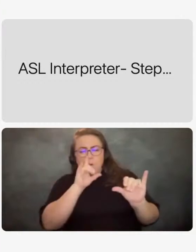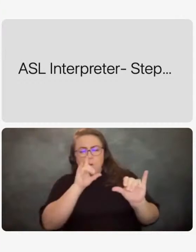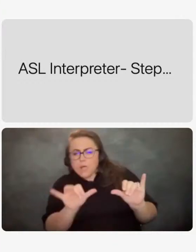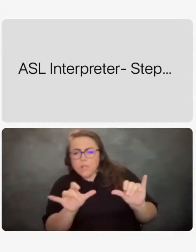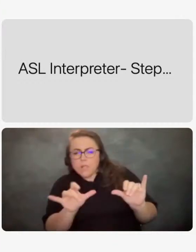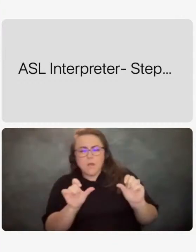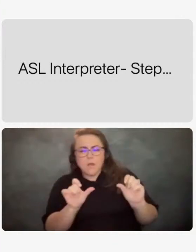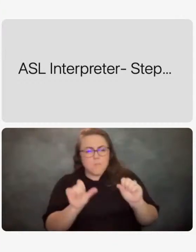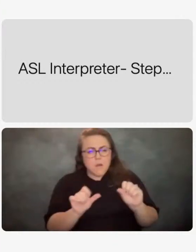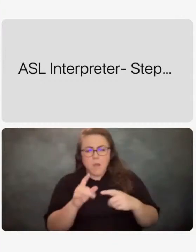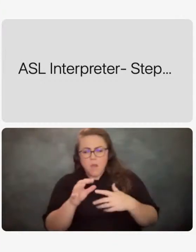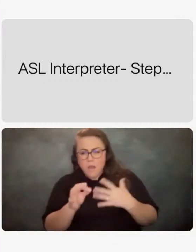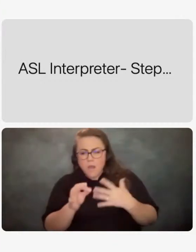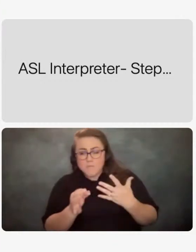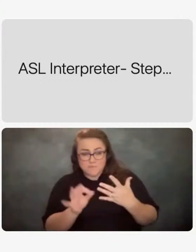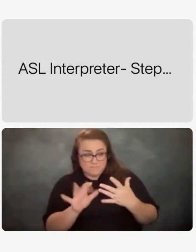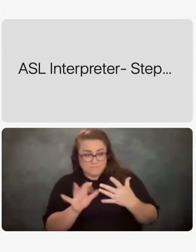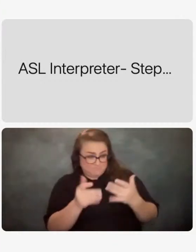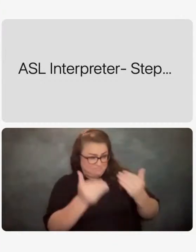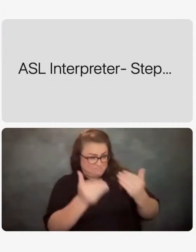It's about, I think, 1.5 minutes long.